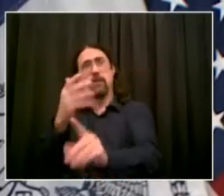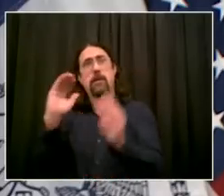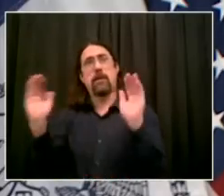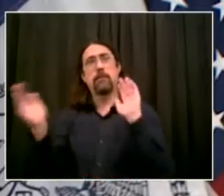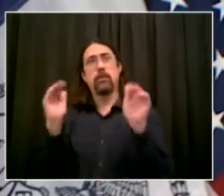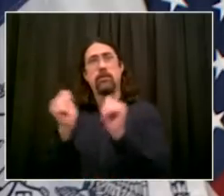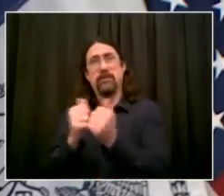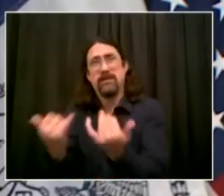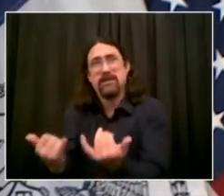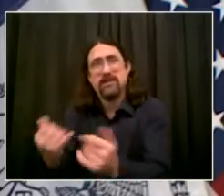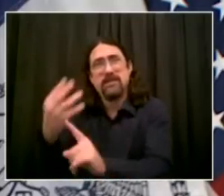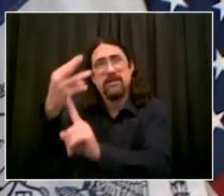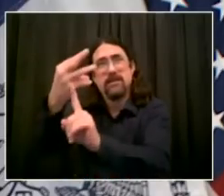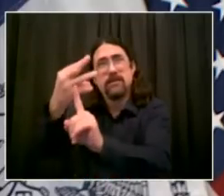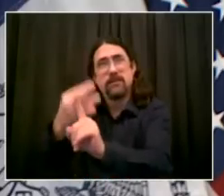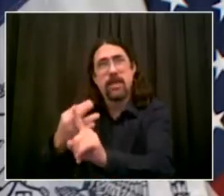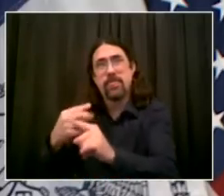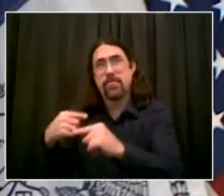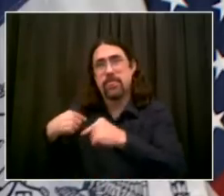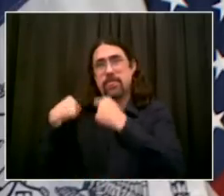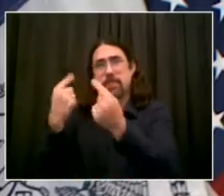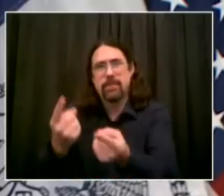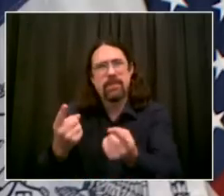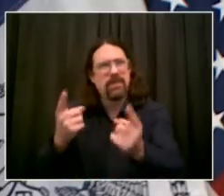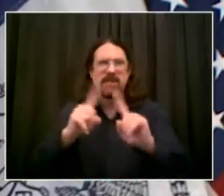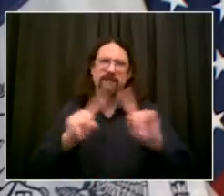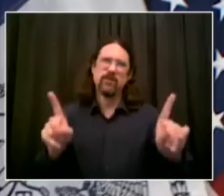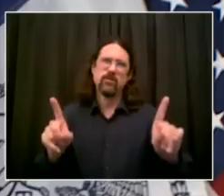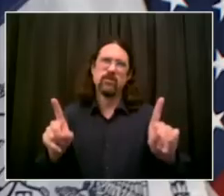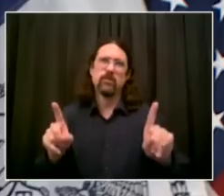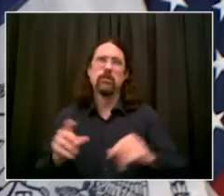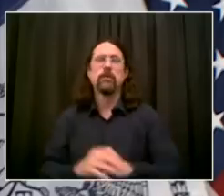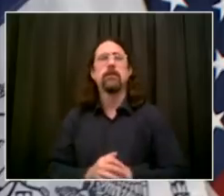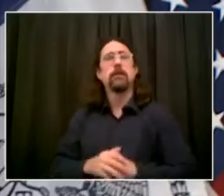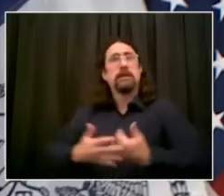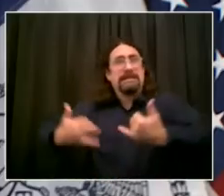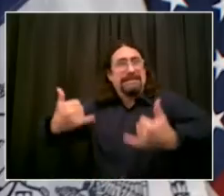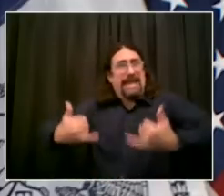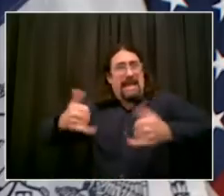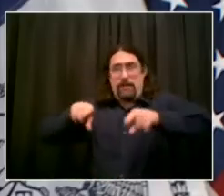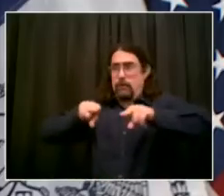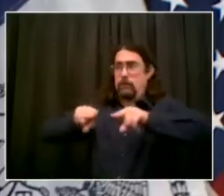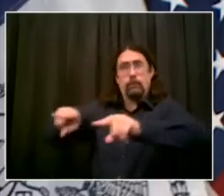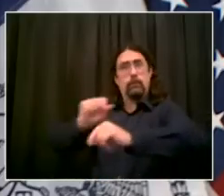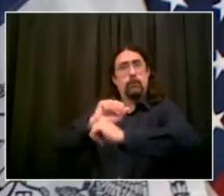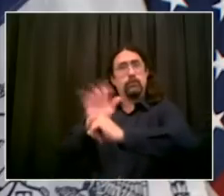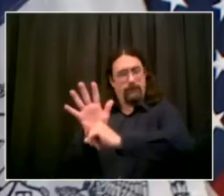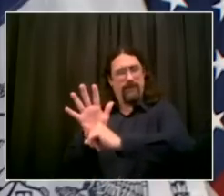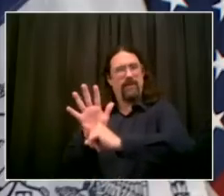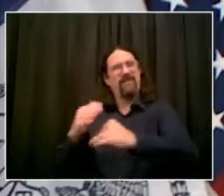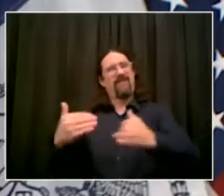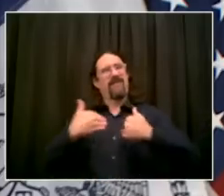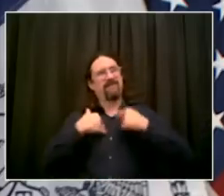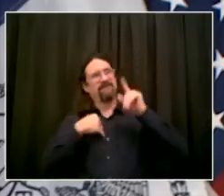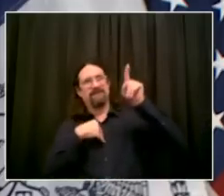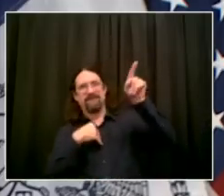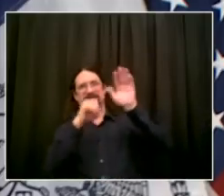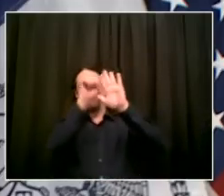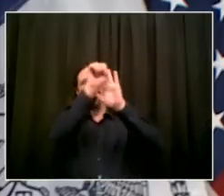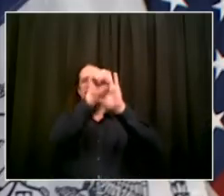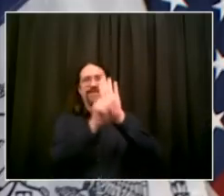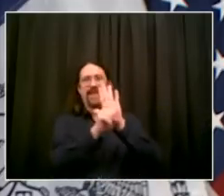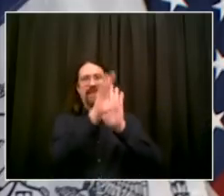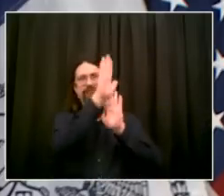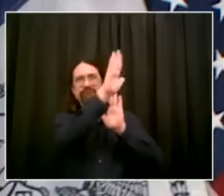city and will lead to a across-the-board set of restrictions on all of New York City. This is something we have not